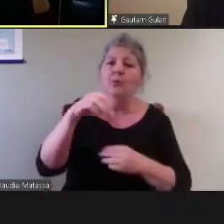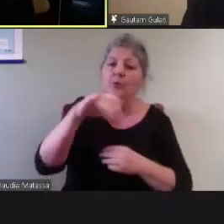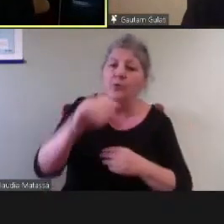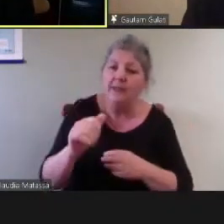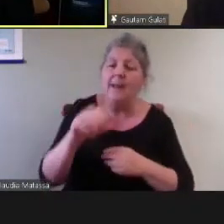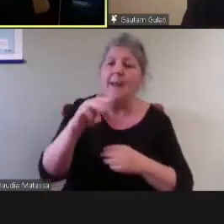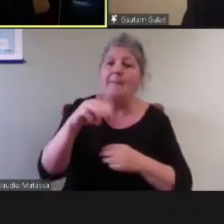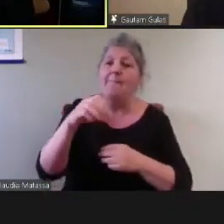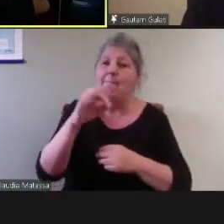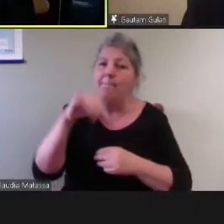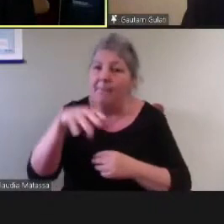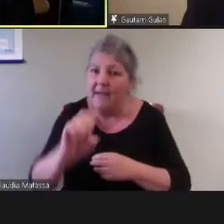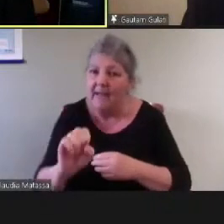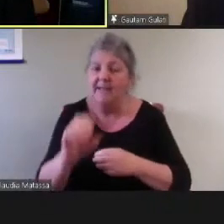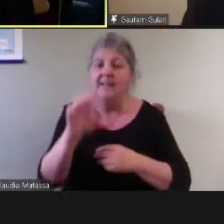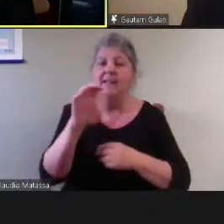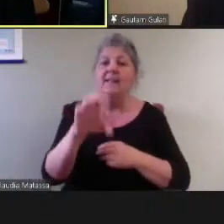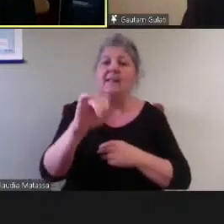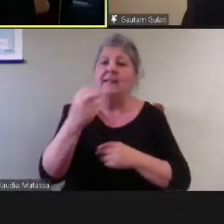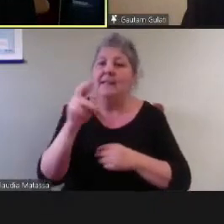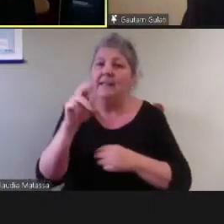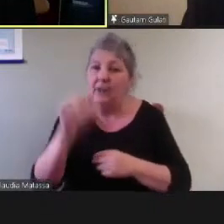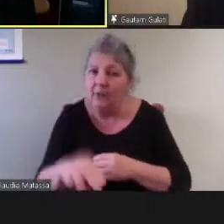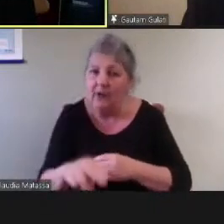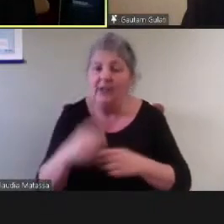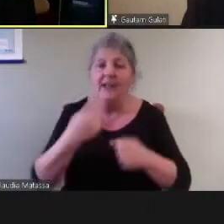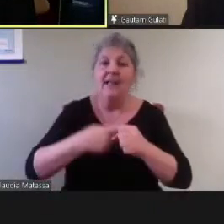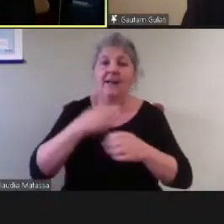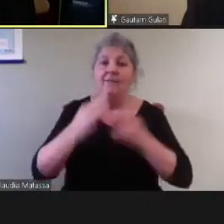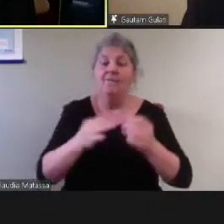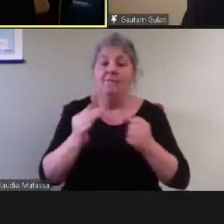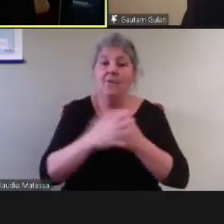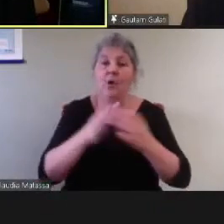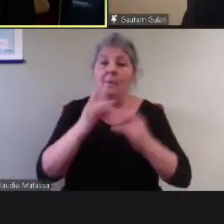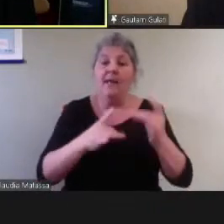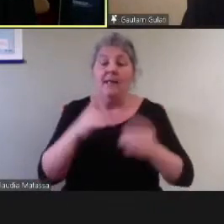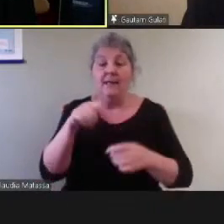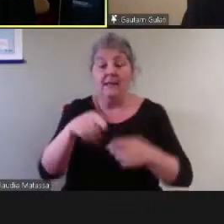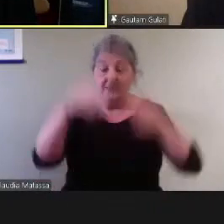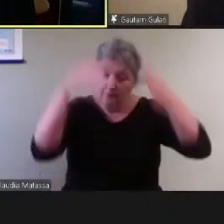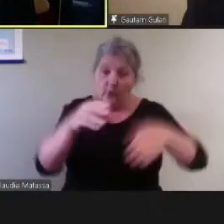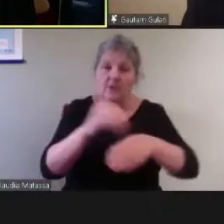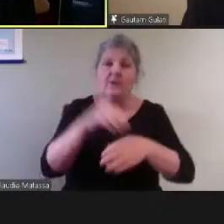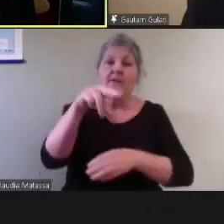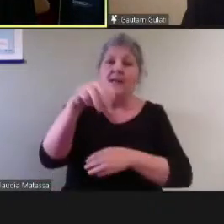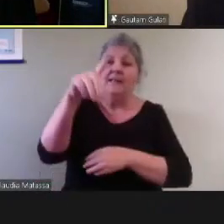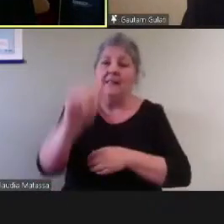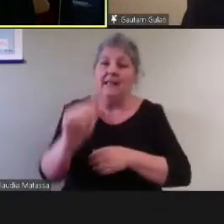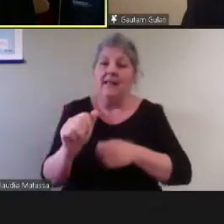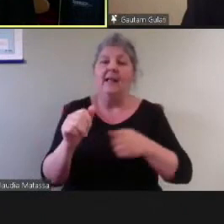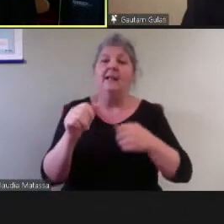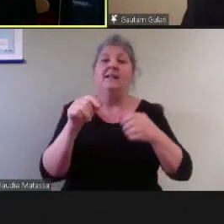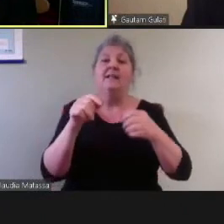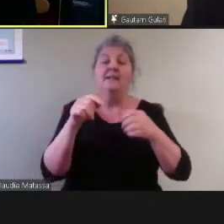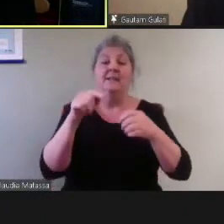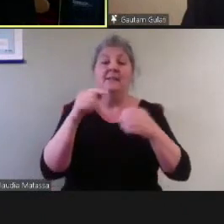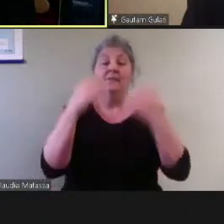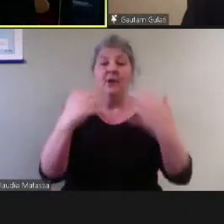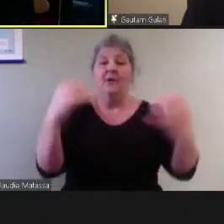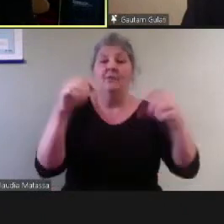to Maggie, and thanks Ciarán again for making this the focus of the NDA annual conference this year. Thanks,